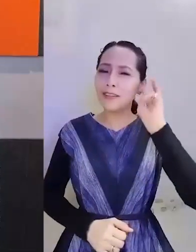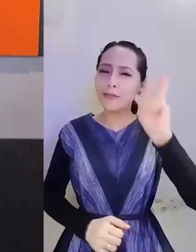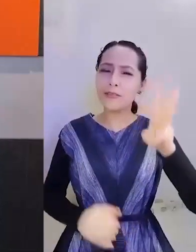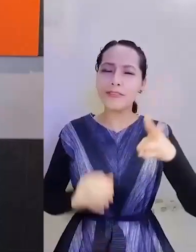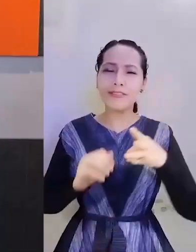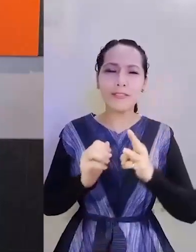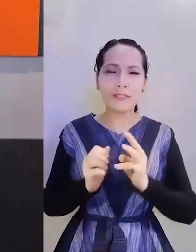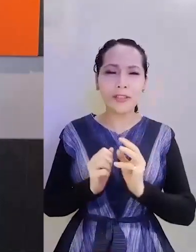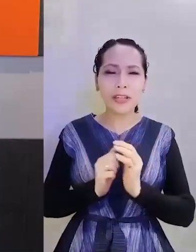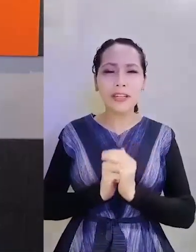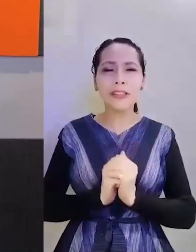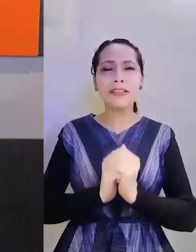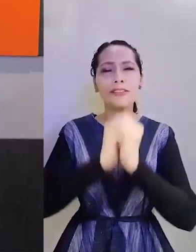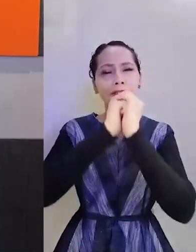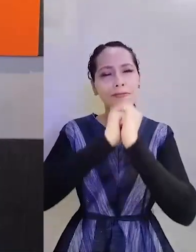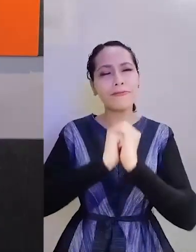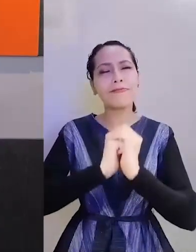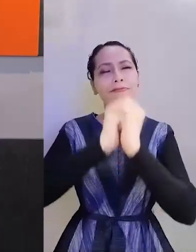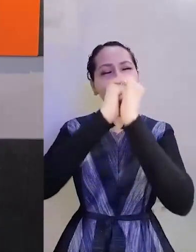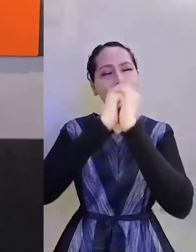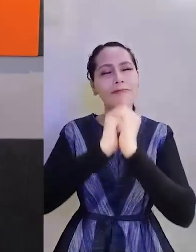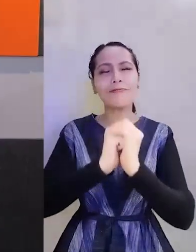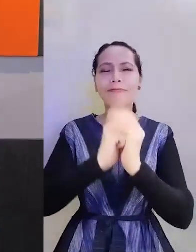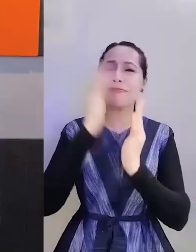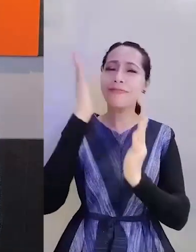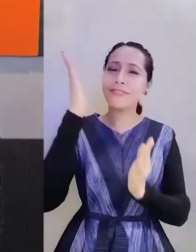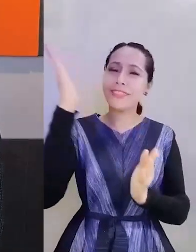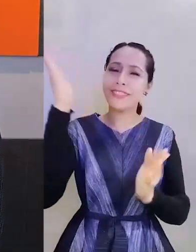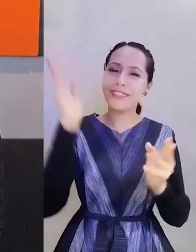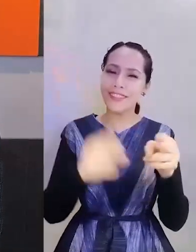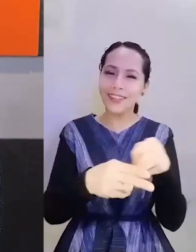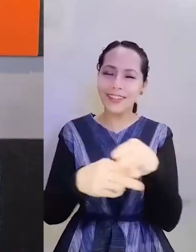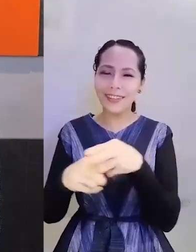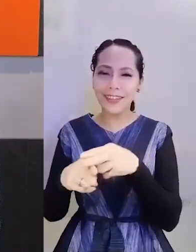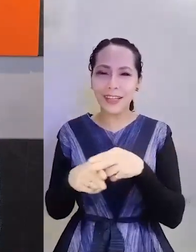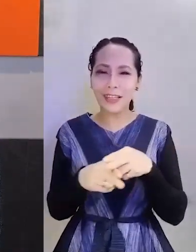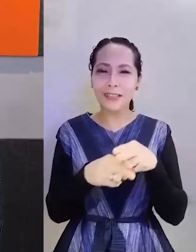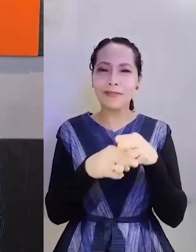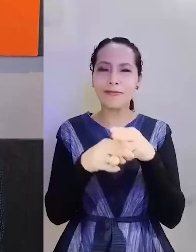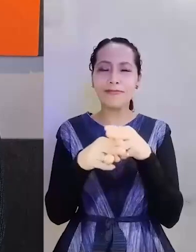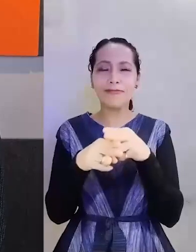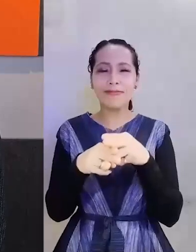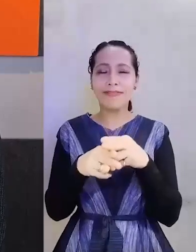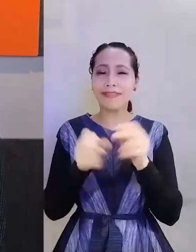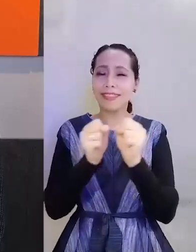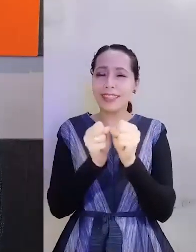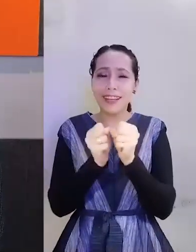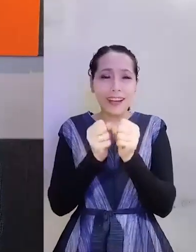Your name.